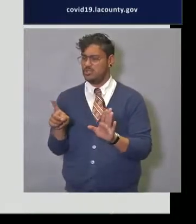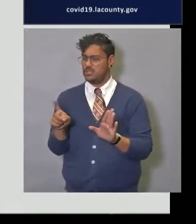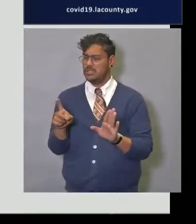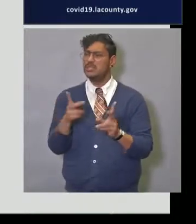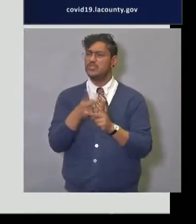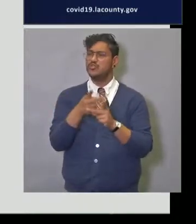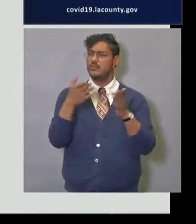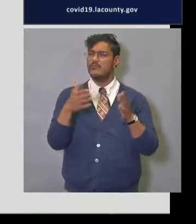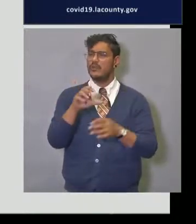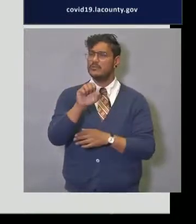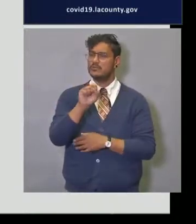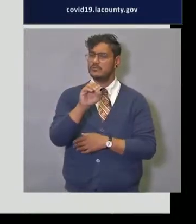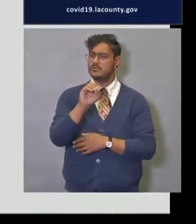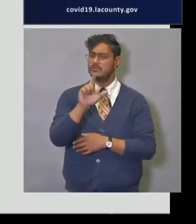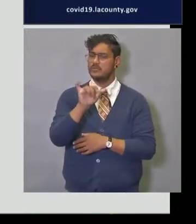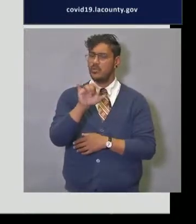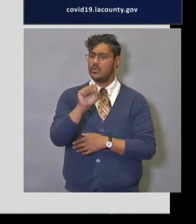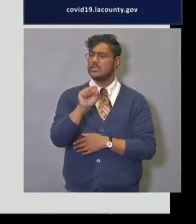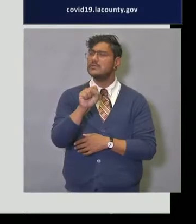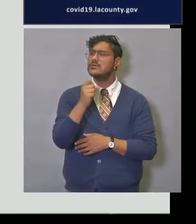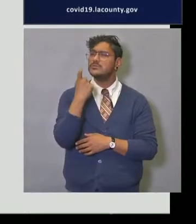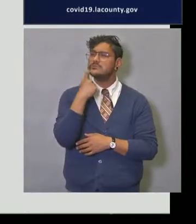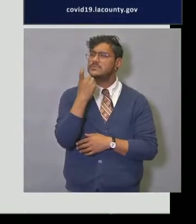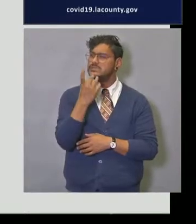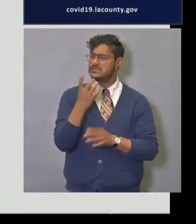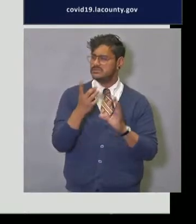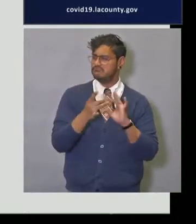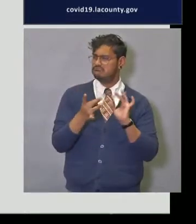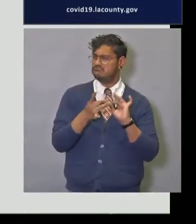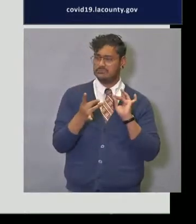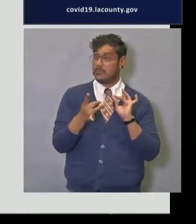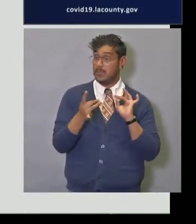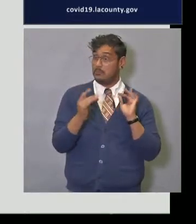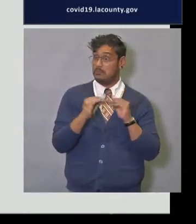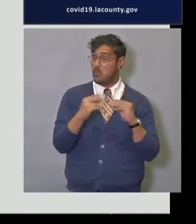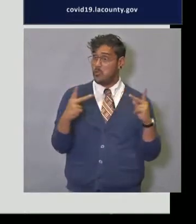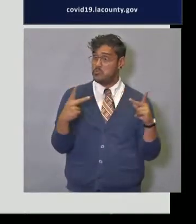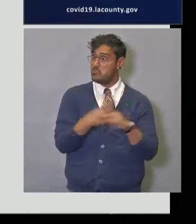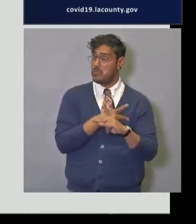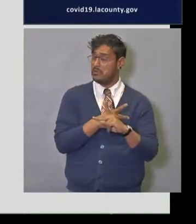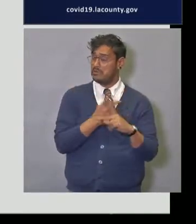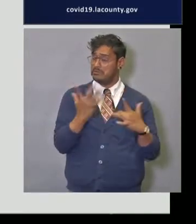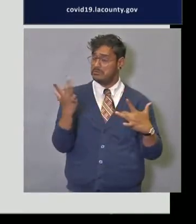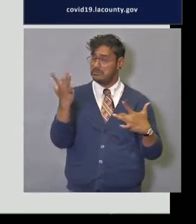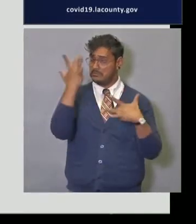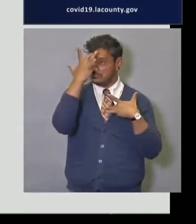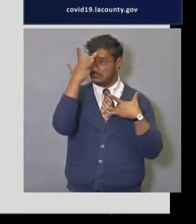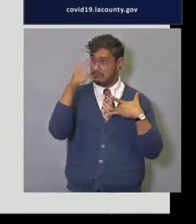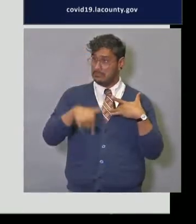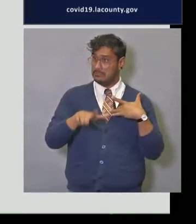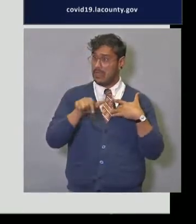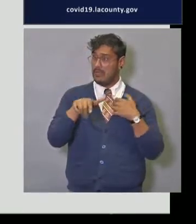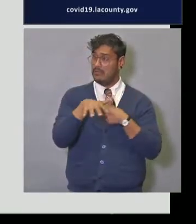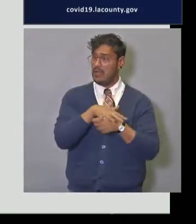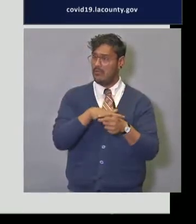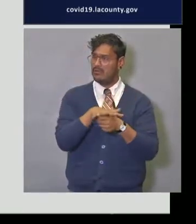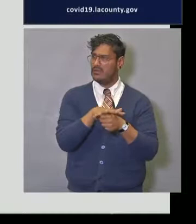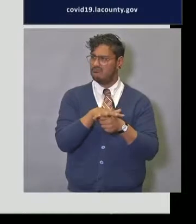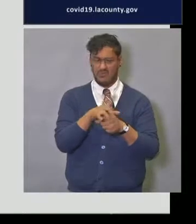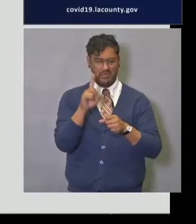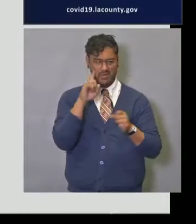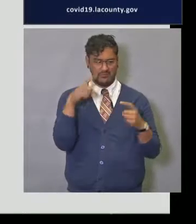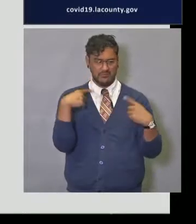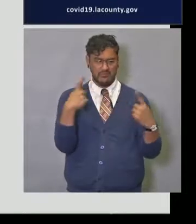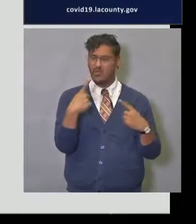Supervisor Solis had mentioned the presence of deadlier variants in LA County, and as far as I know, the testing has only turned up